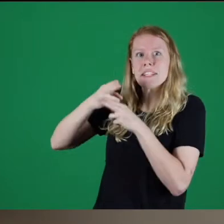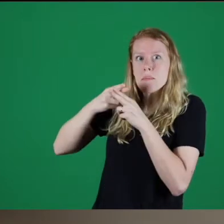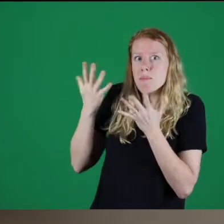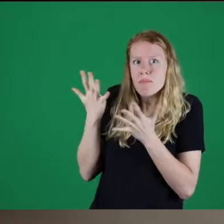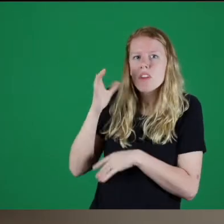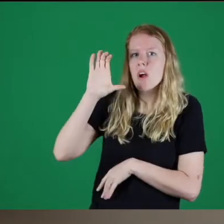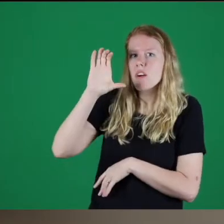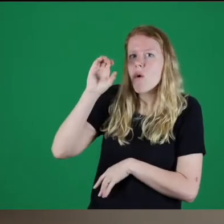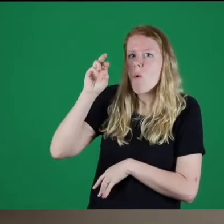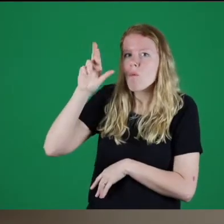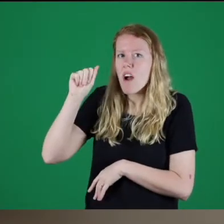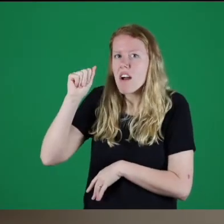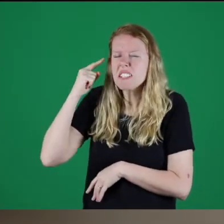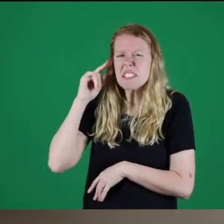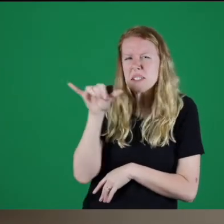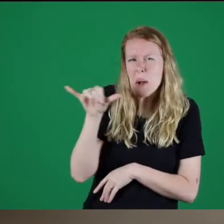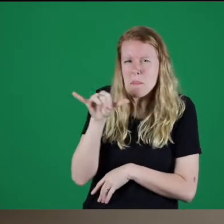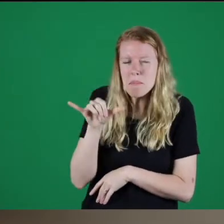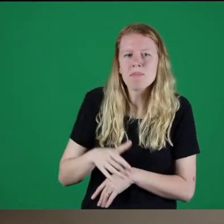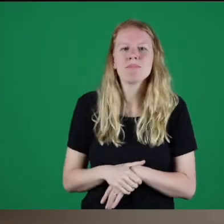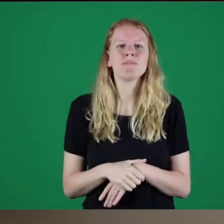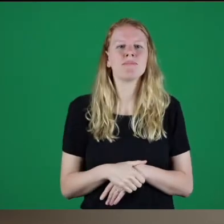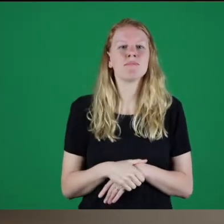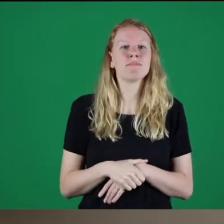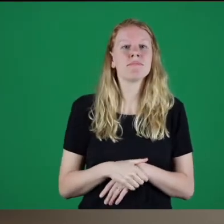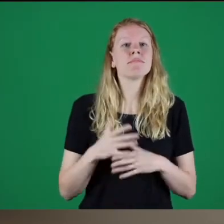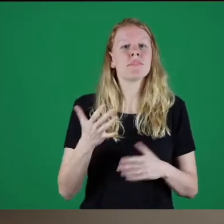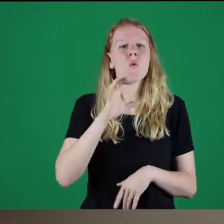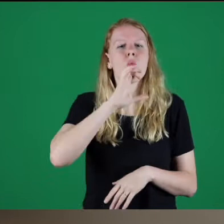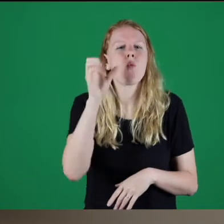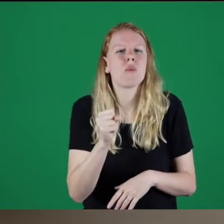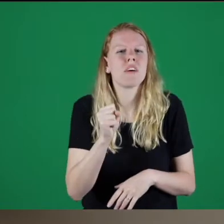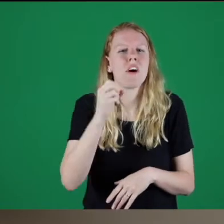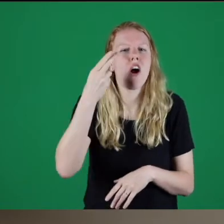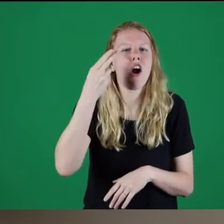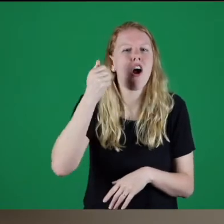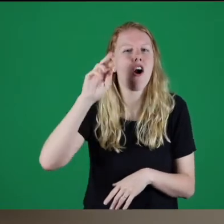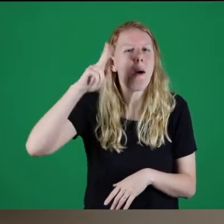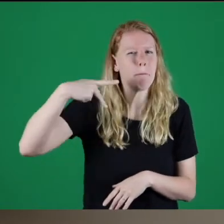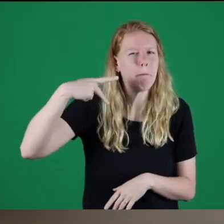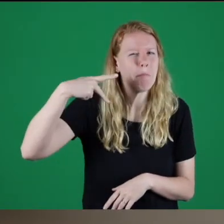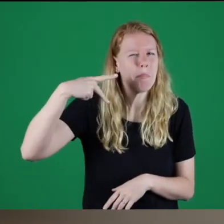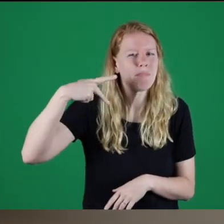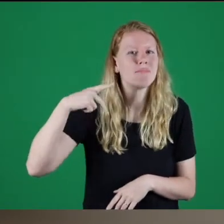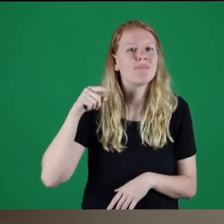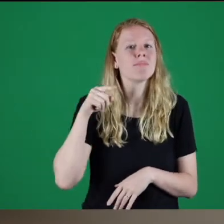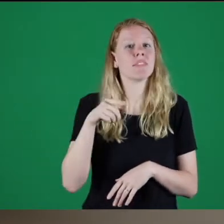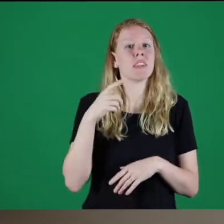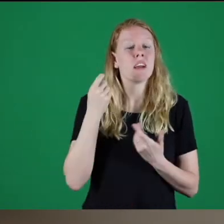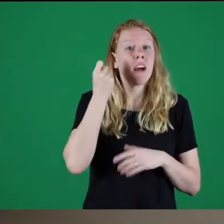C, C-O-R-A. Now, the kora is an ancient harp of the oral historians of West Africa known as